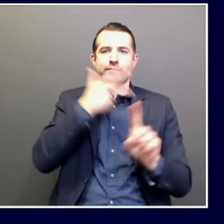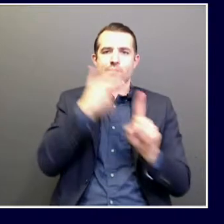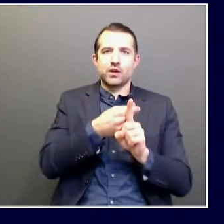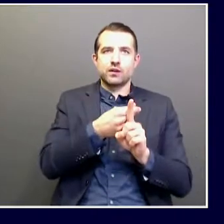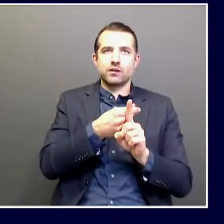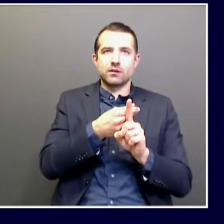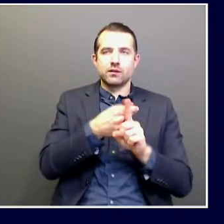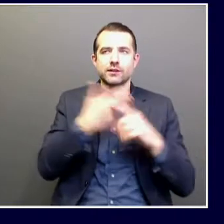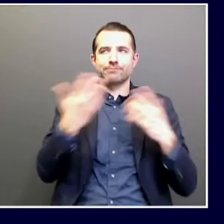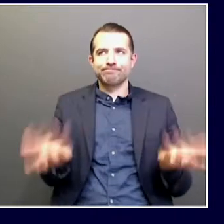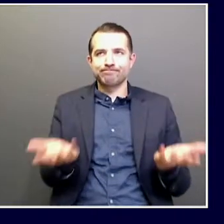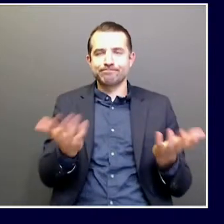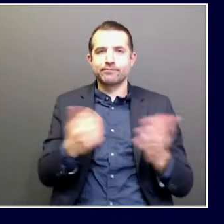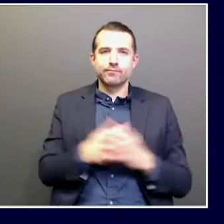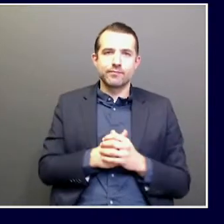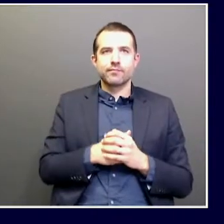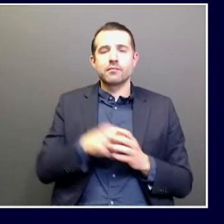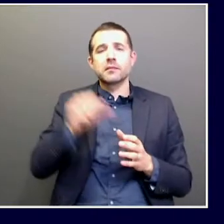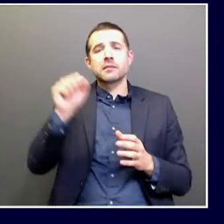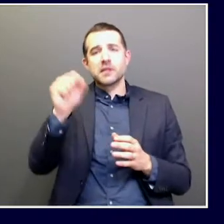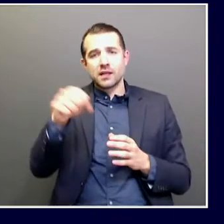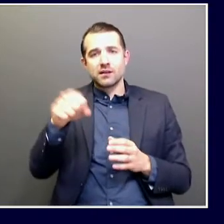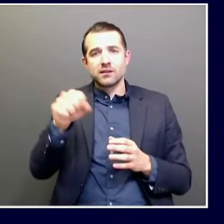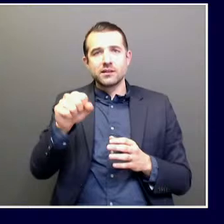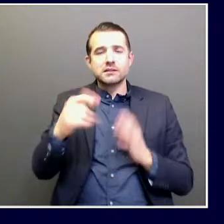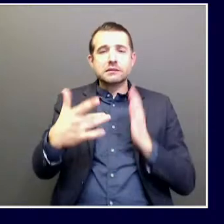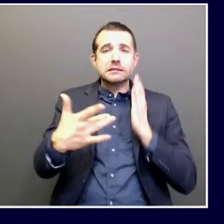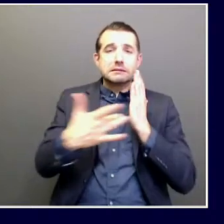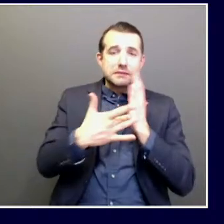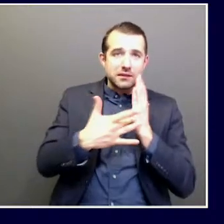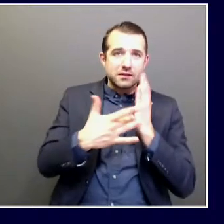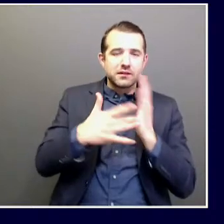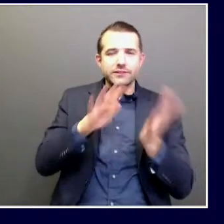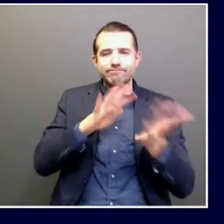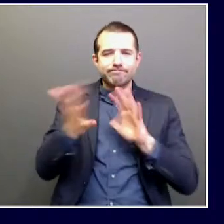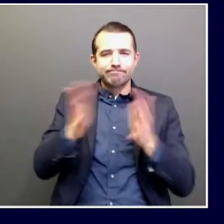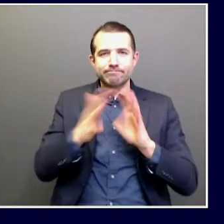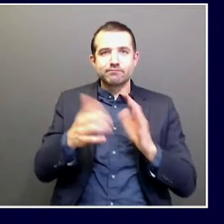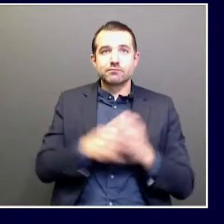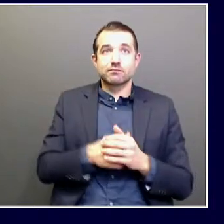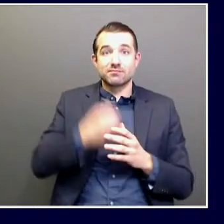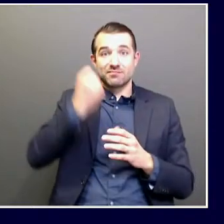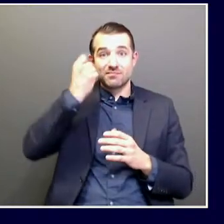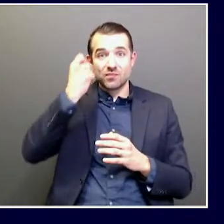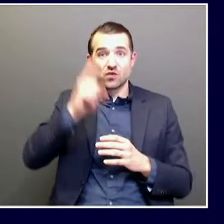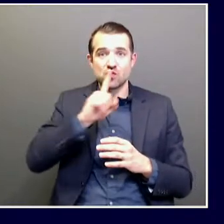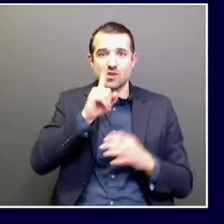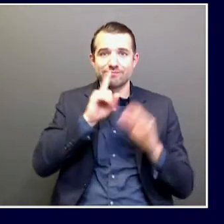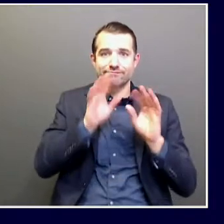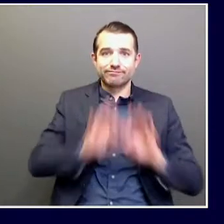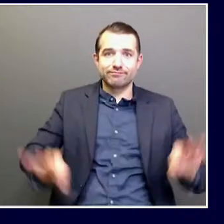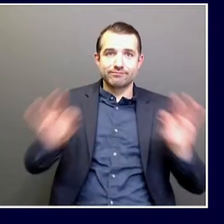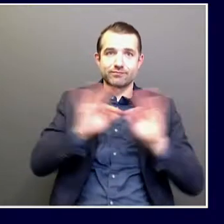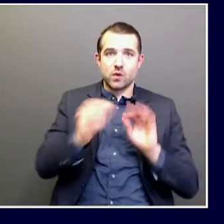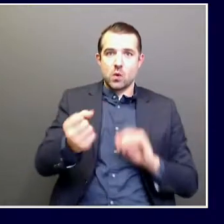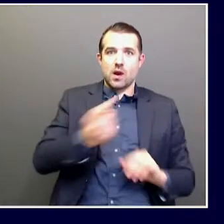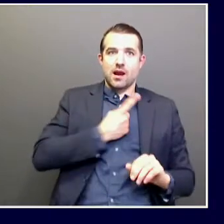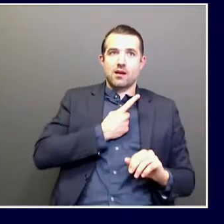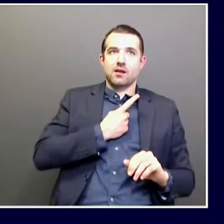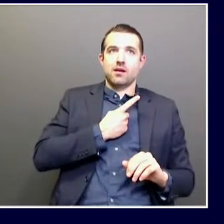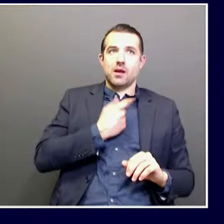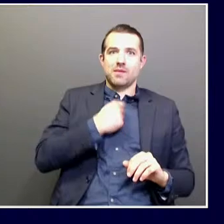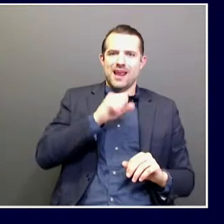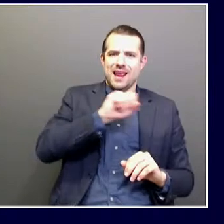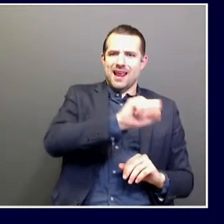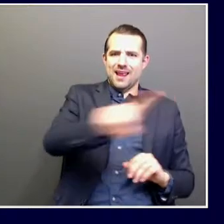technical matter. The question you should be asking is, am I fully protected? And there, every single day,